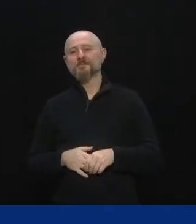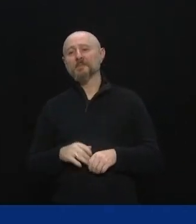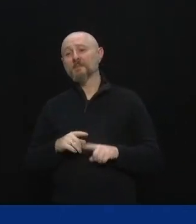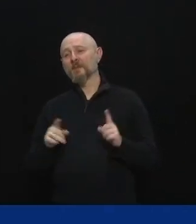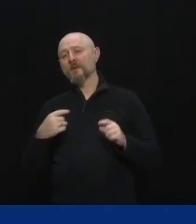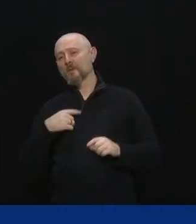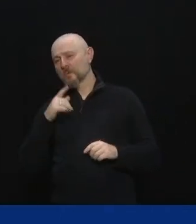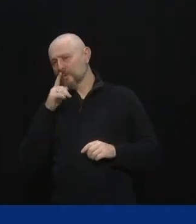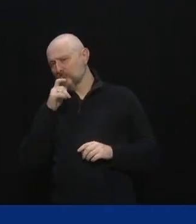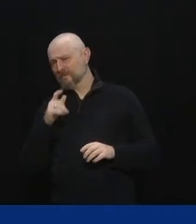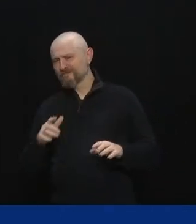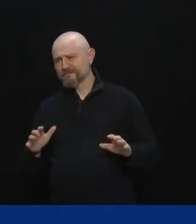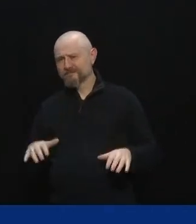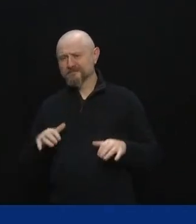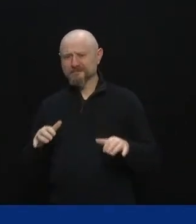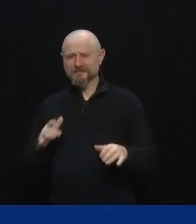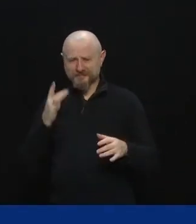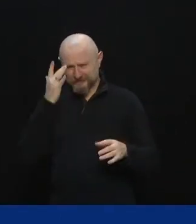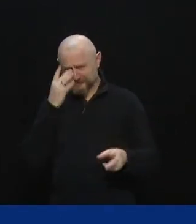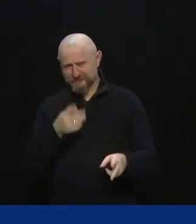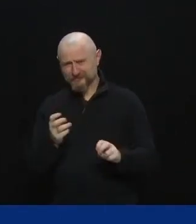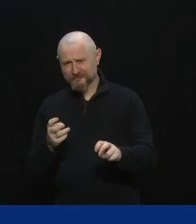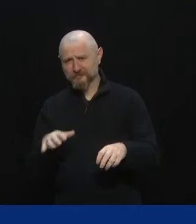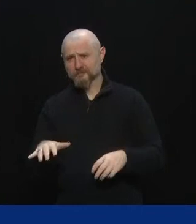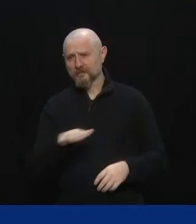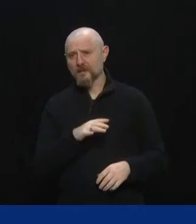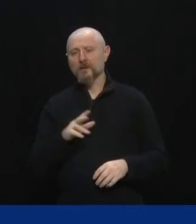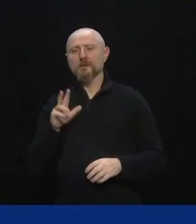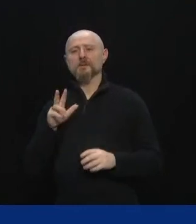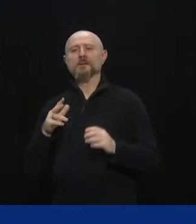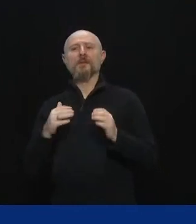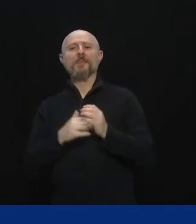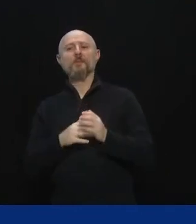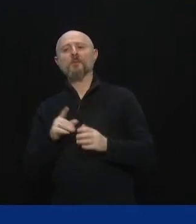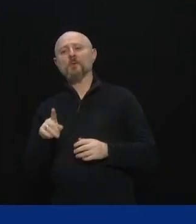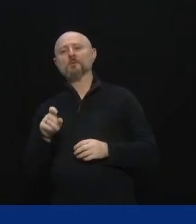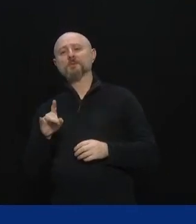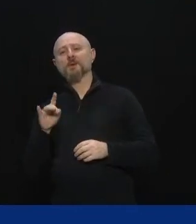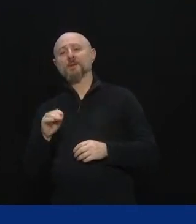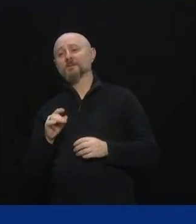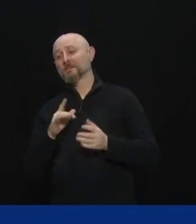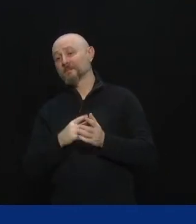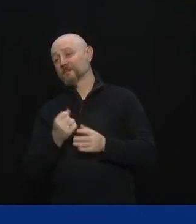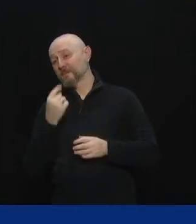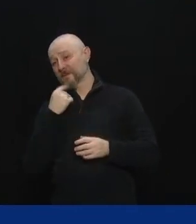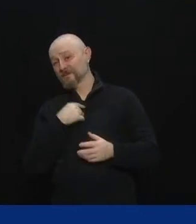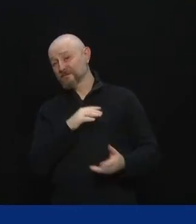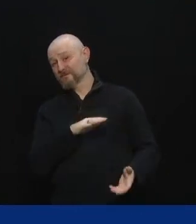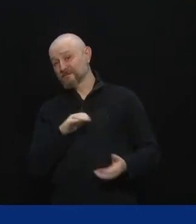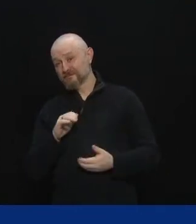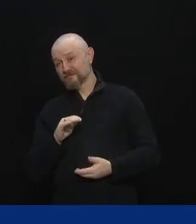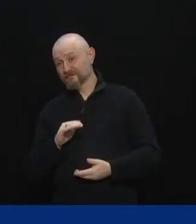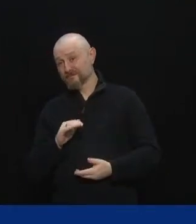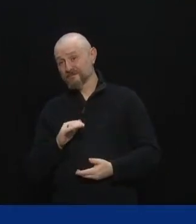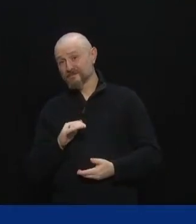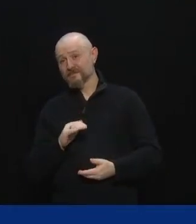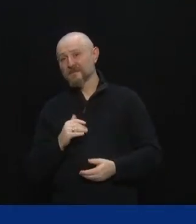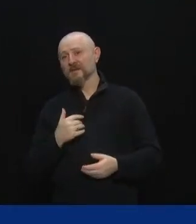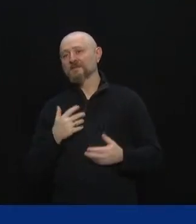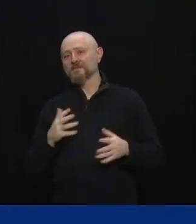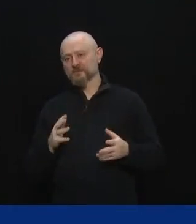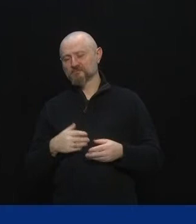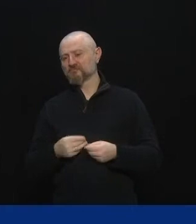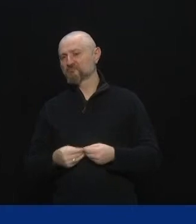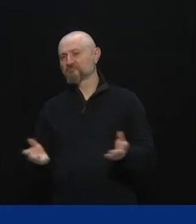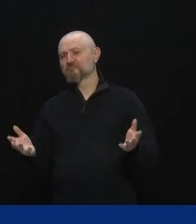basis. The 3,180 courses of treatment that we received as a state were distributed within the